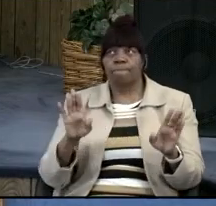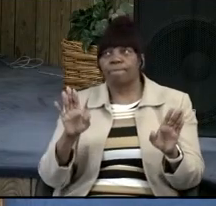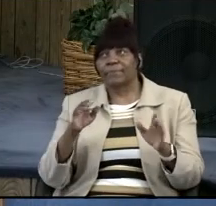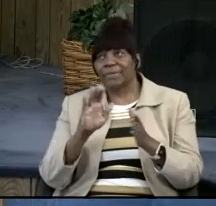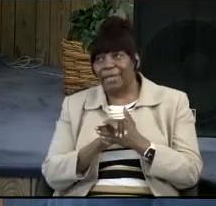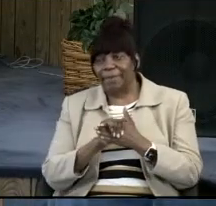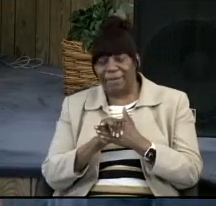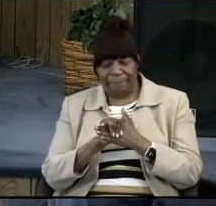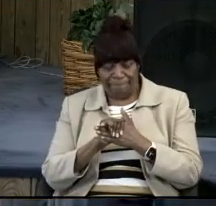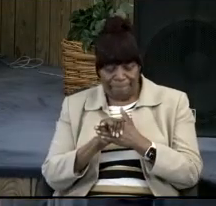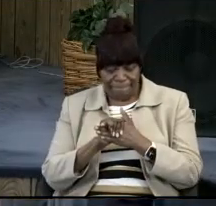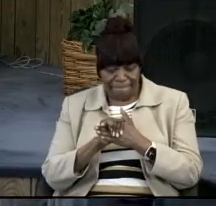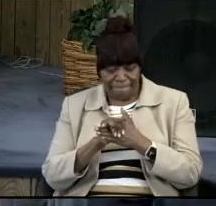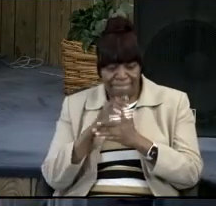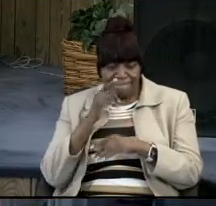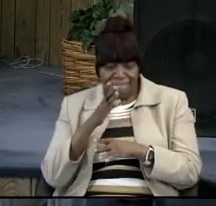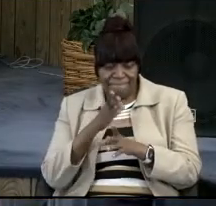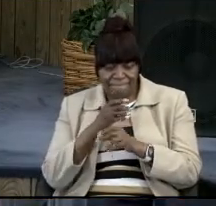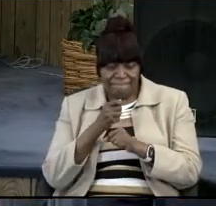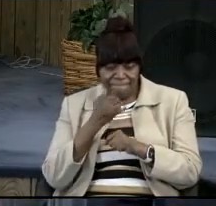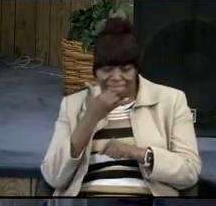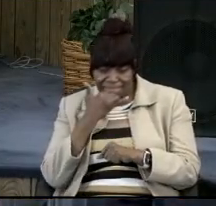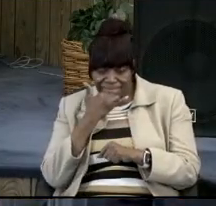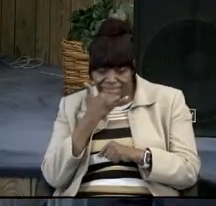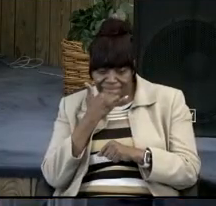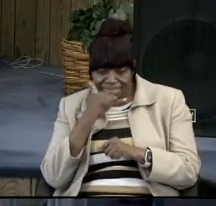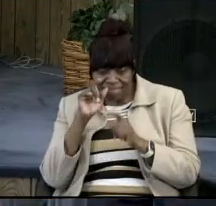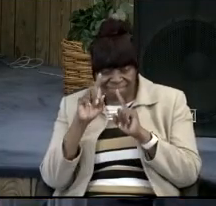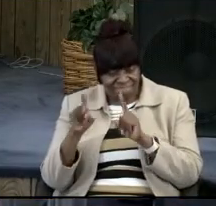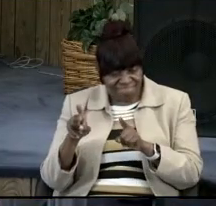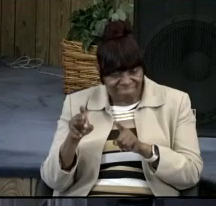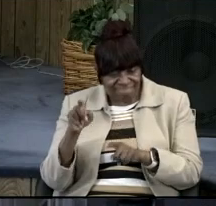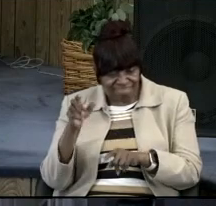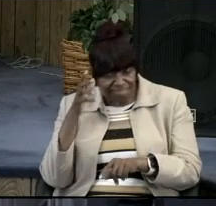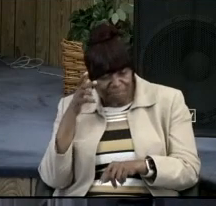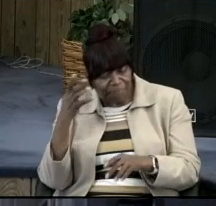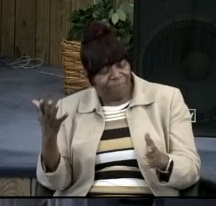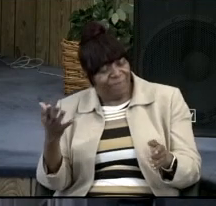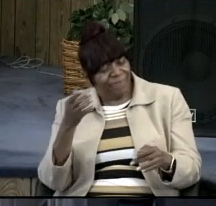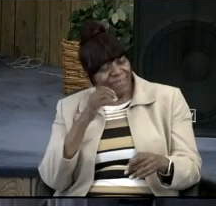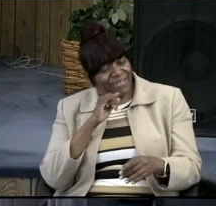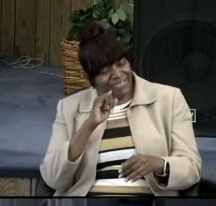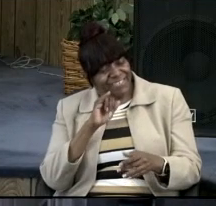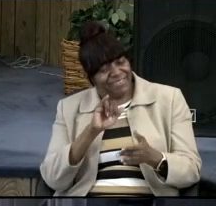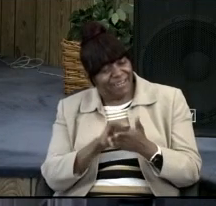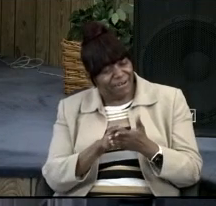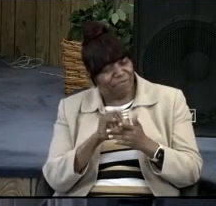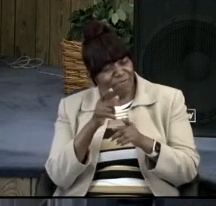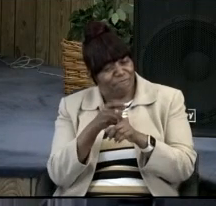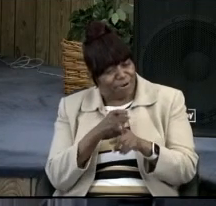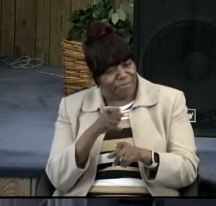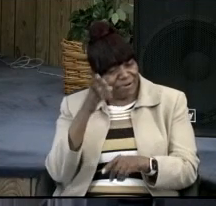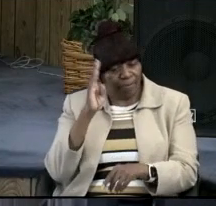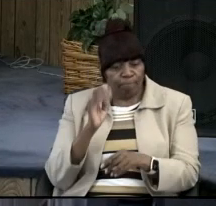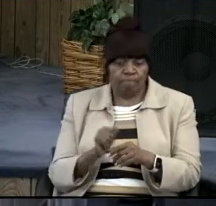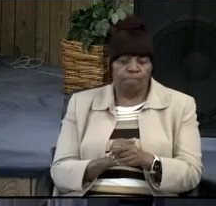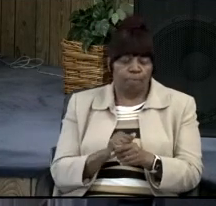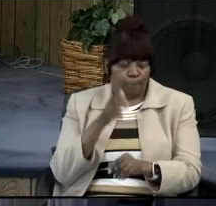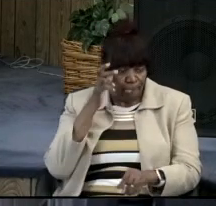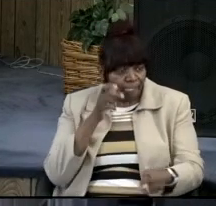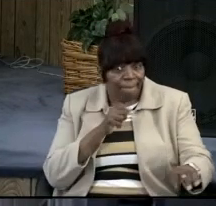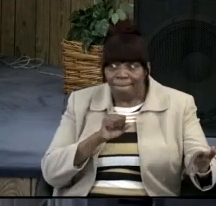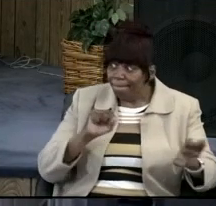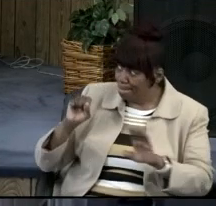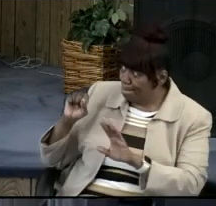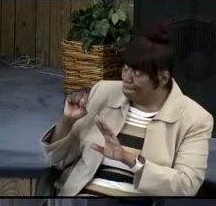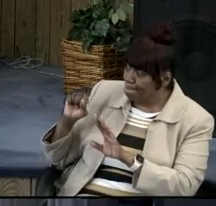wrong answer. It's like going and asking the devil, is this of the Lord? What you think he's going to say? He's going to